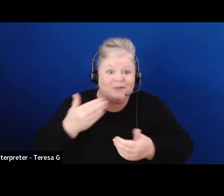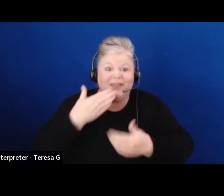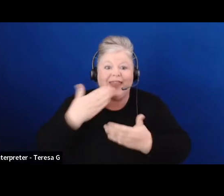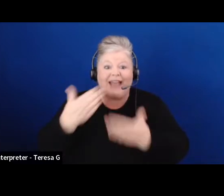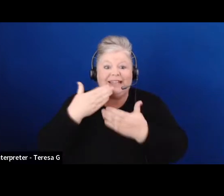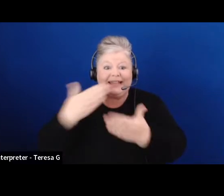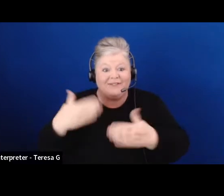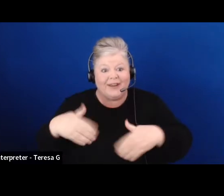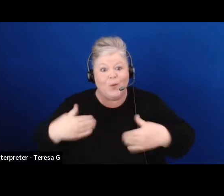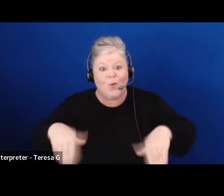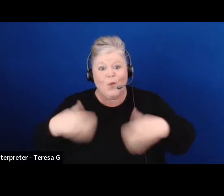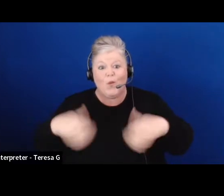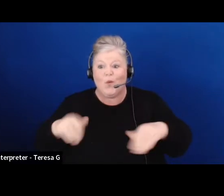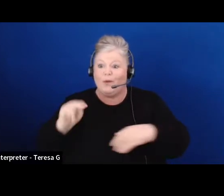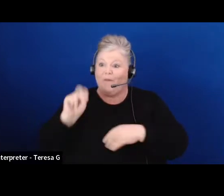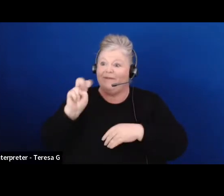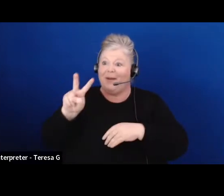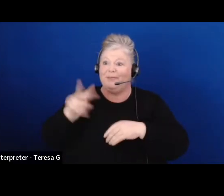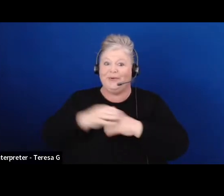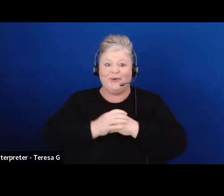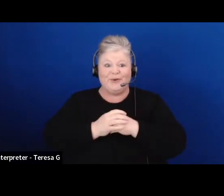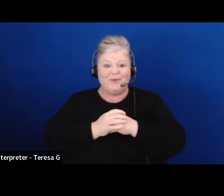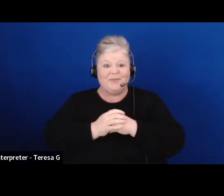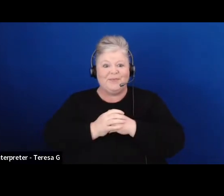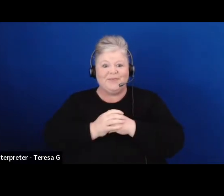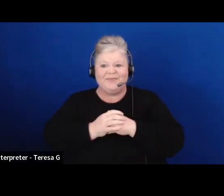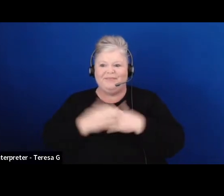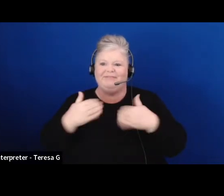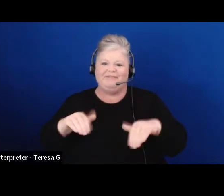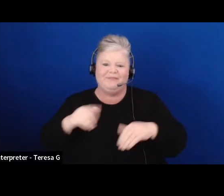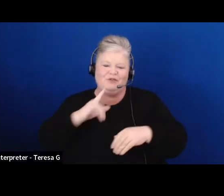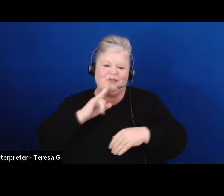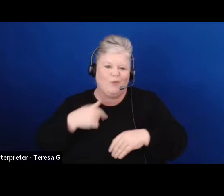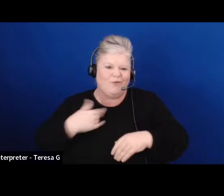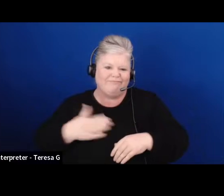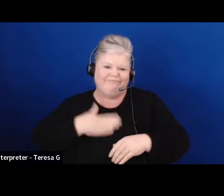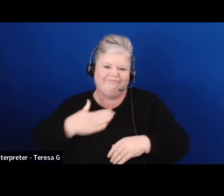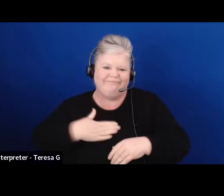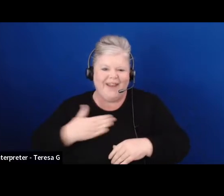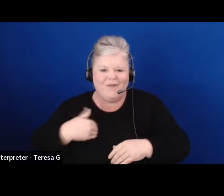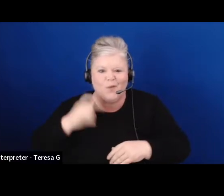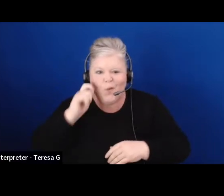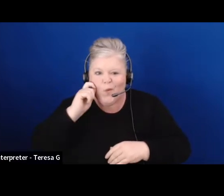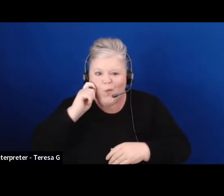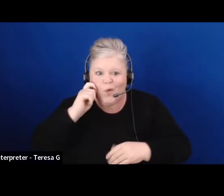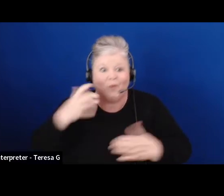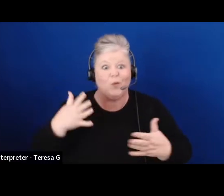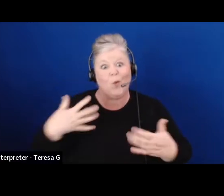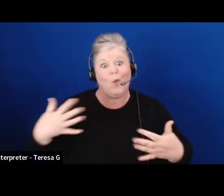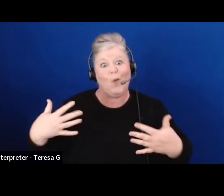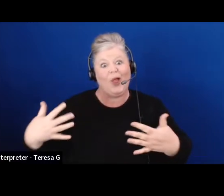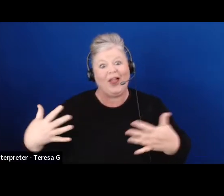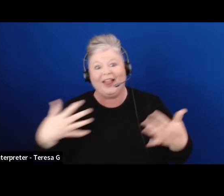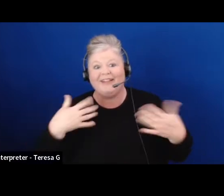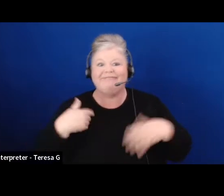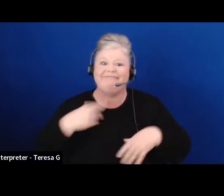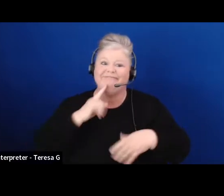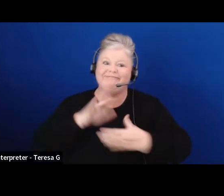November. But we are so glad to have this cool weather here in the desert